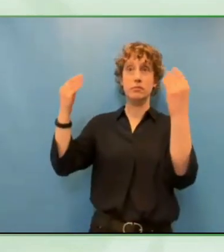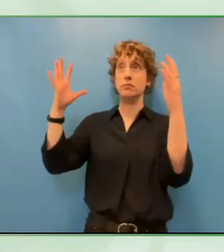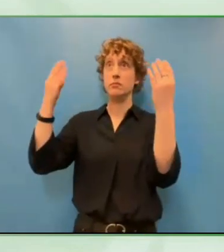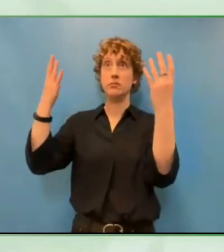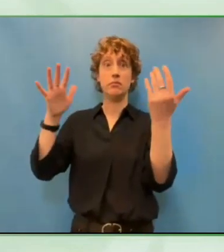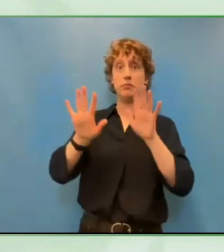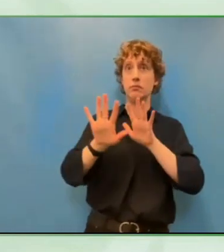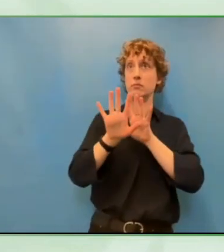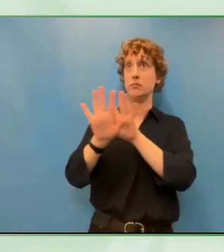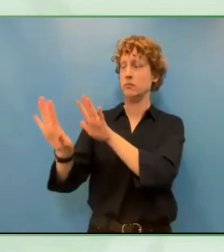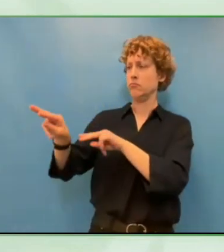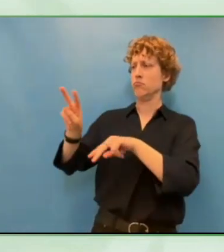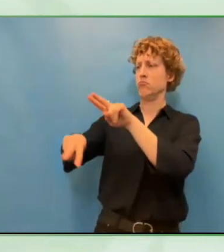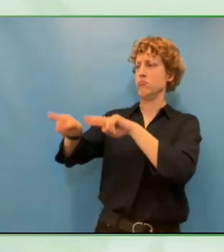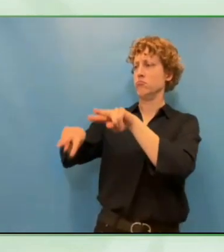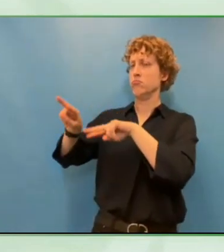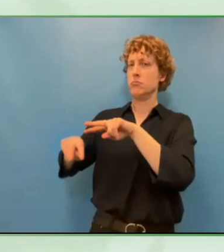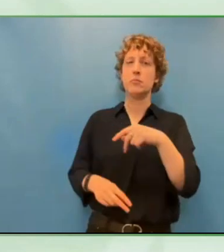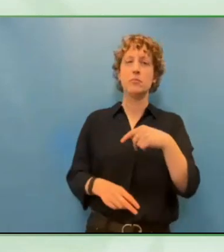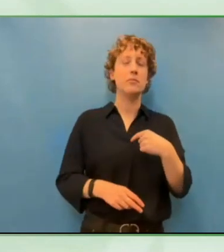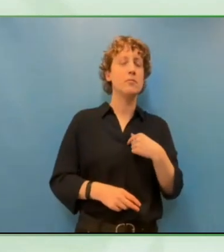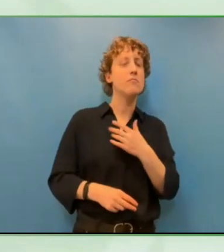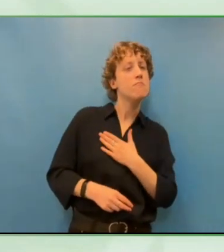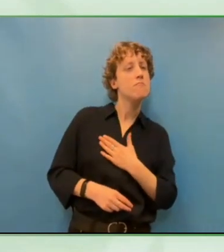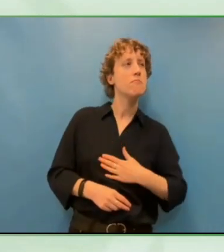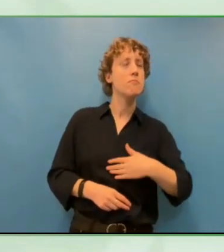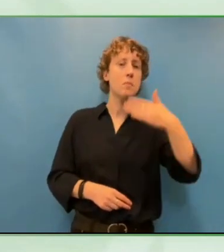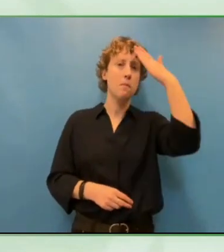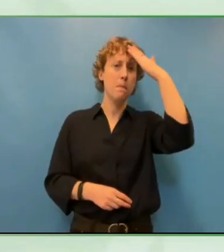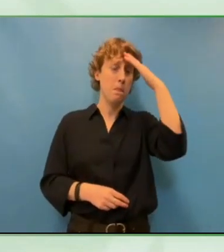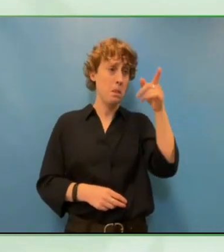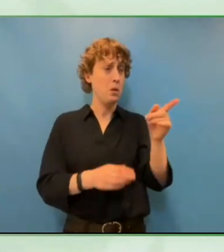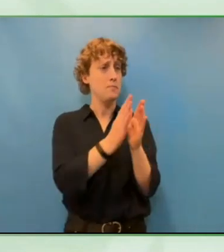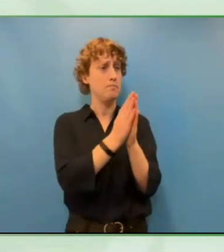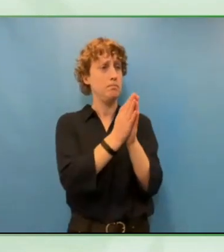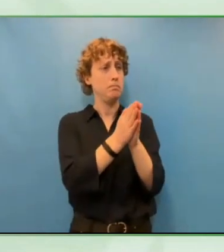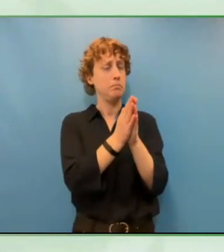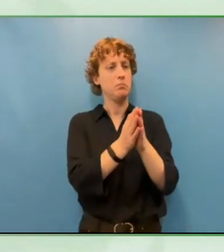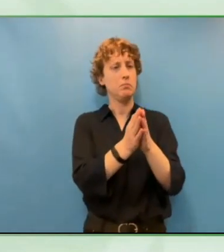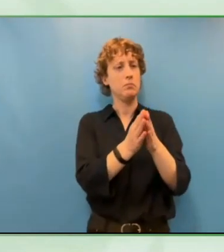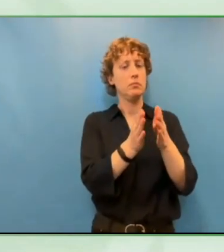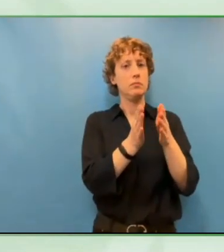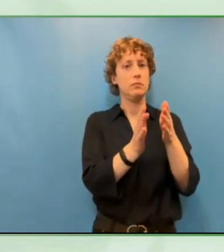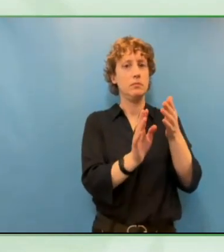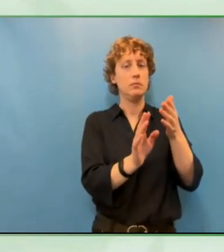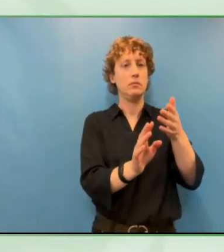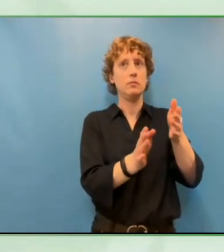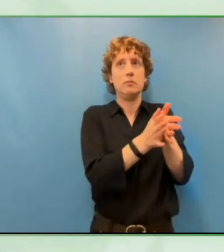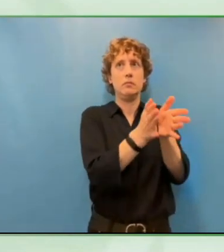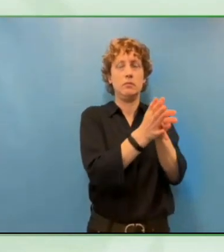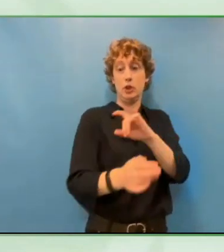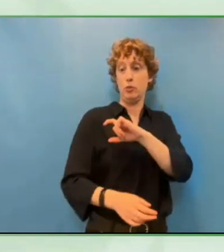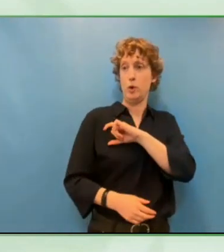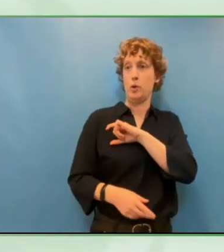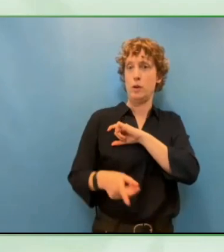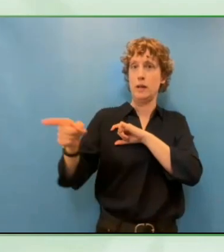have a few minutes left. Can you share a little bit on the work which is done by the police in Abu Dhabi? Because you've been